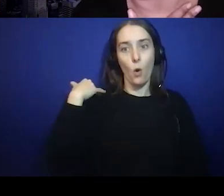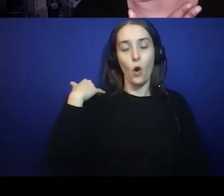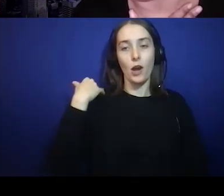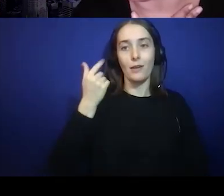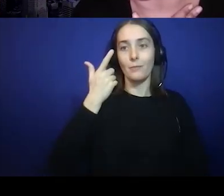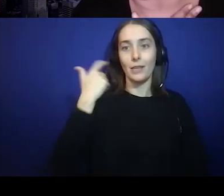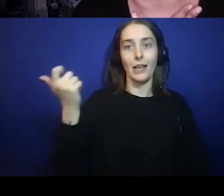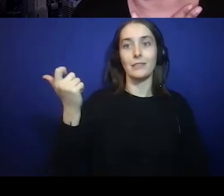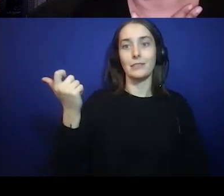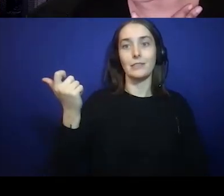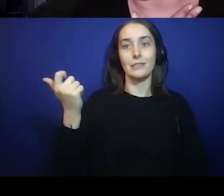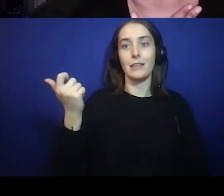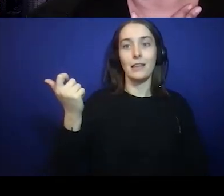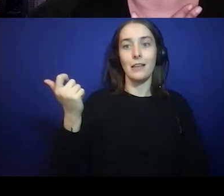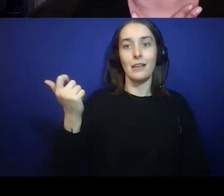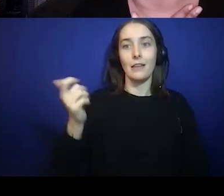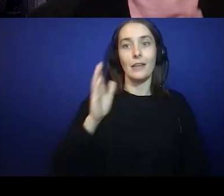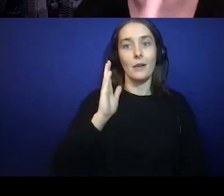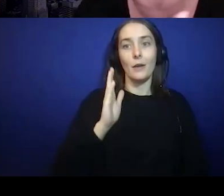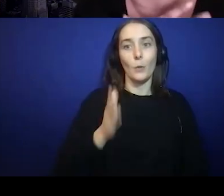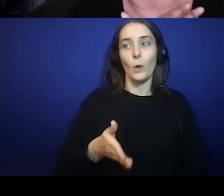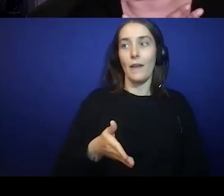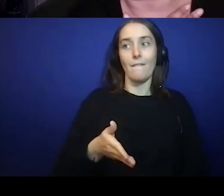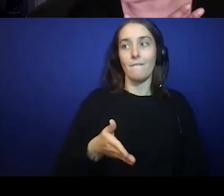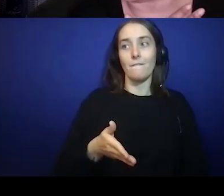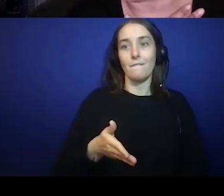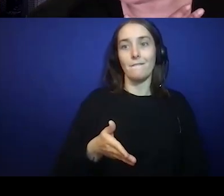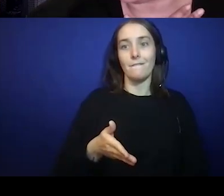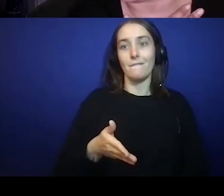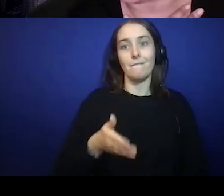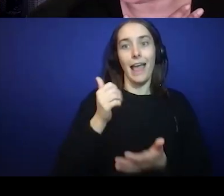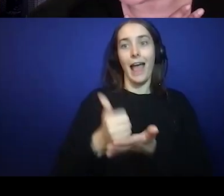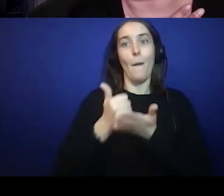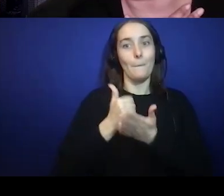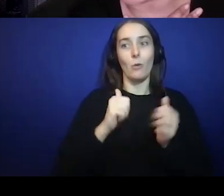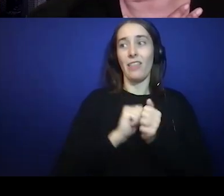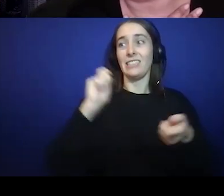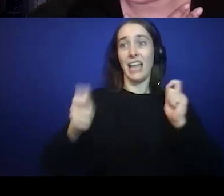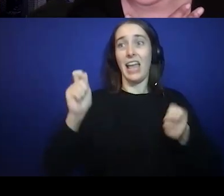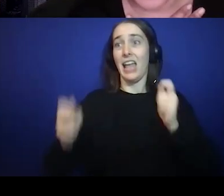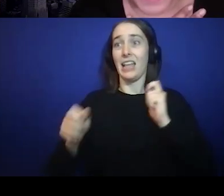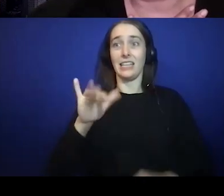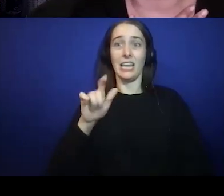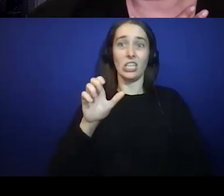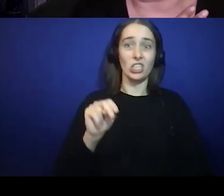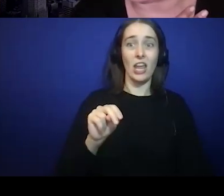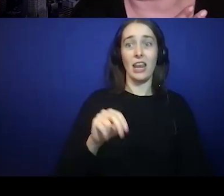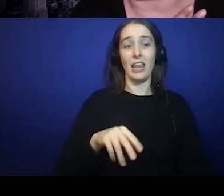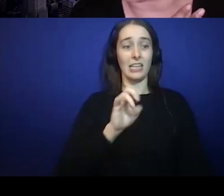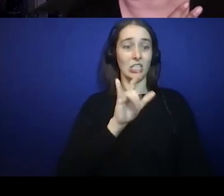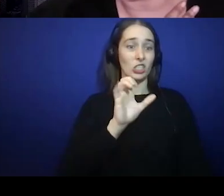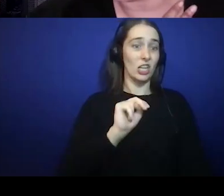have stopped me when the citation style changed. It changed editions. I had to edit